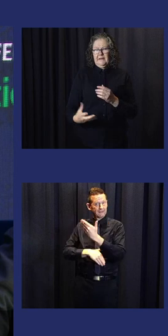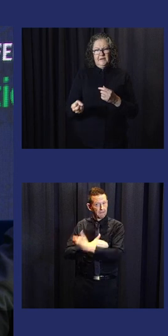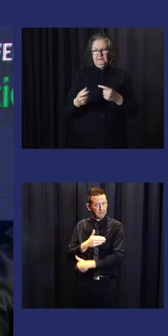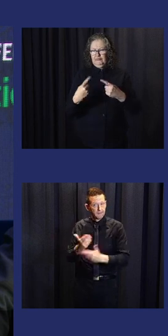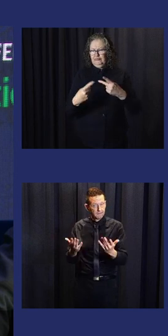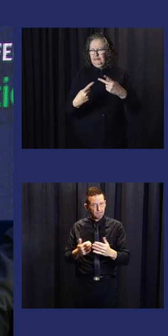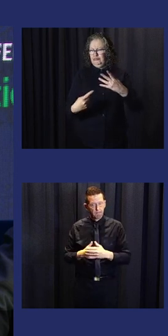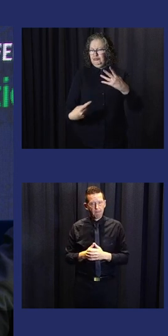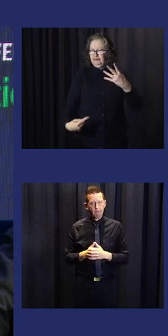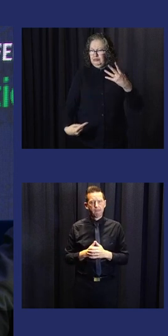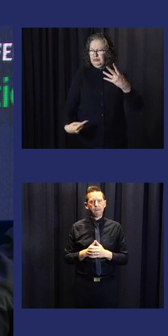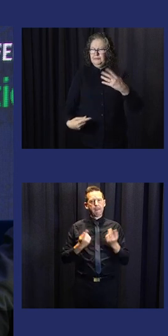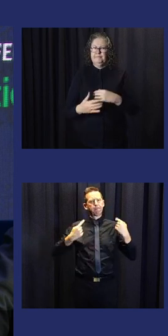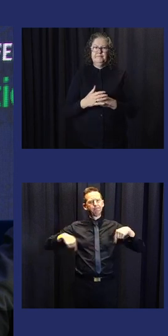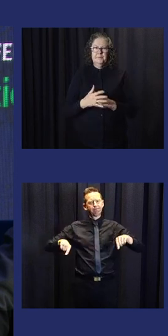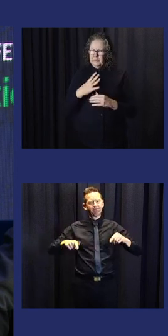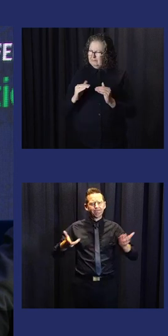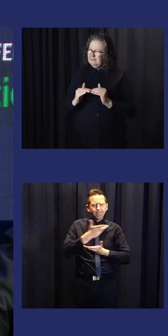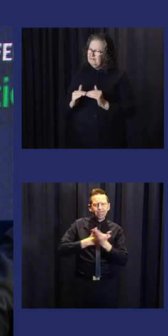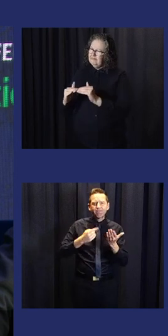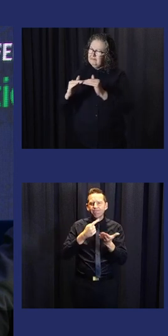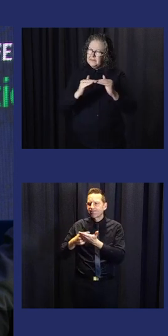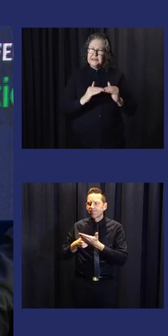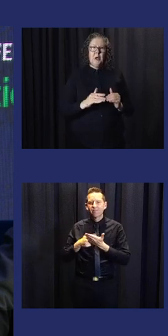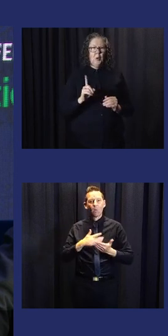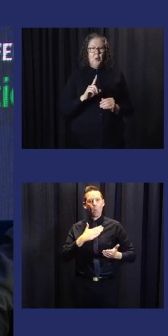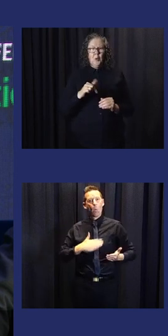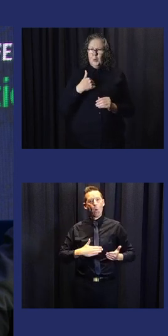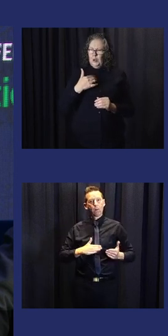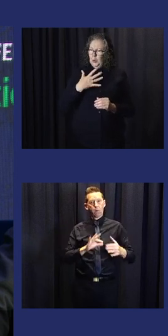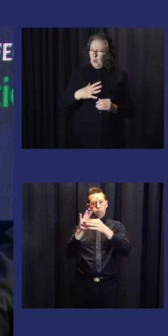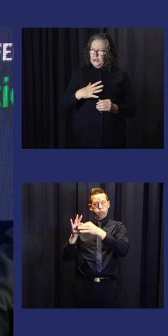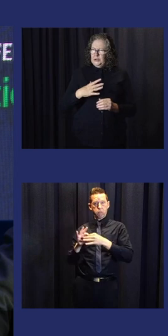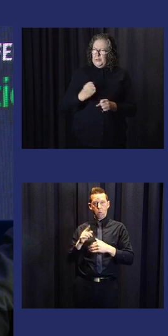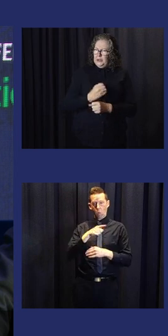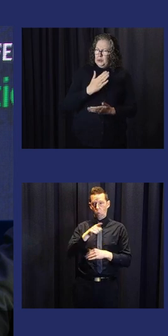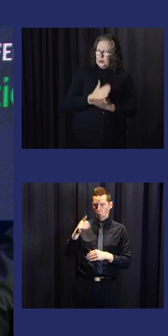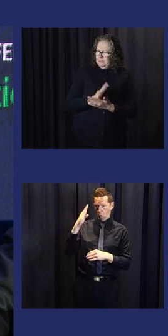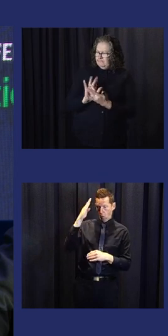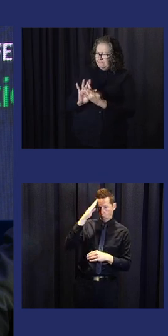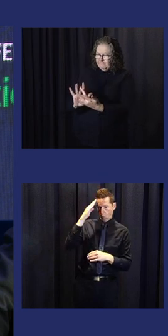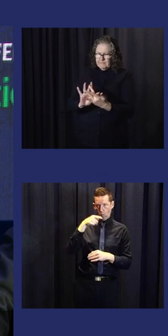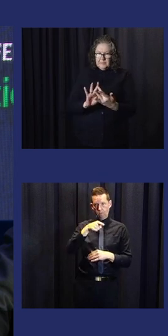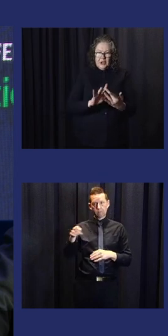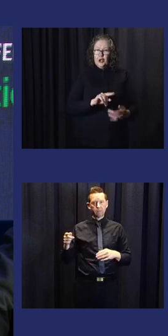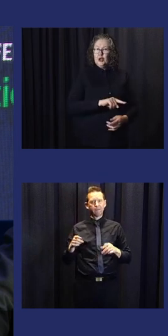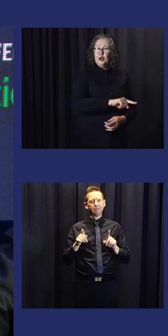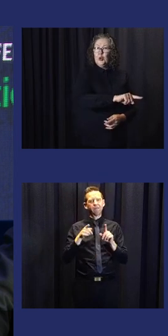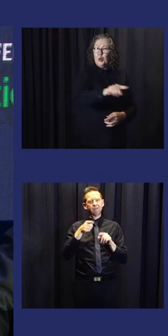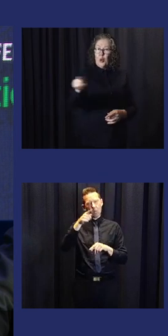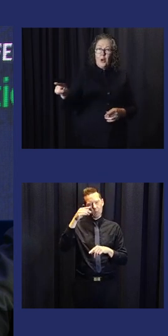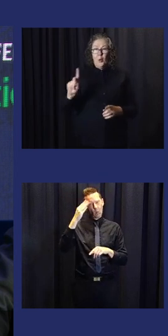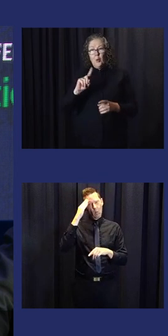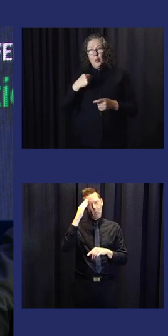And one of the things that we talk about in the room and trying to make it real and connect with people is to say, you are all ginger flowers, and